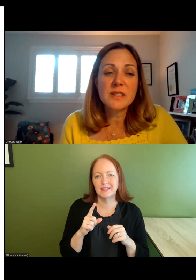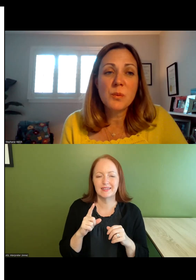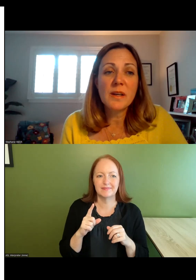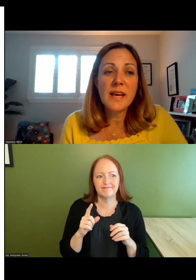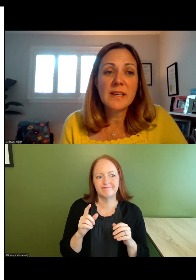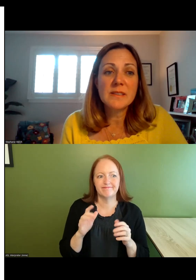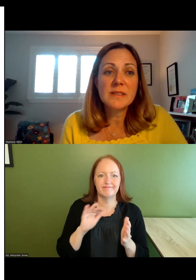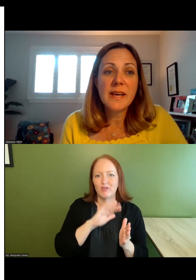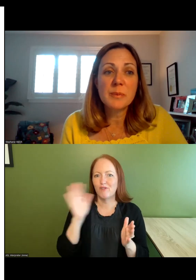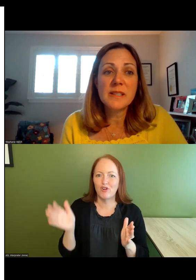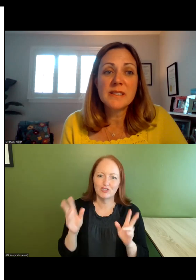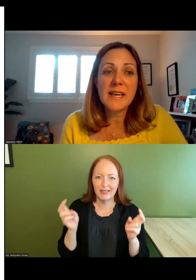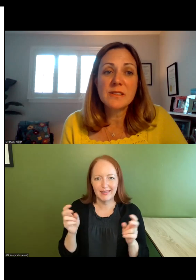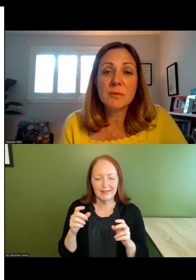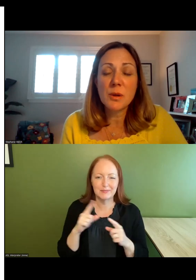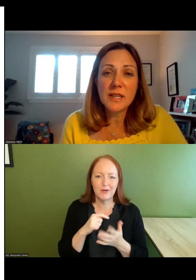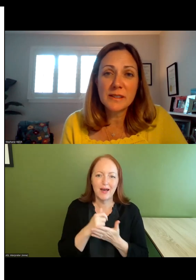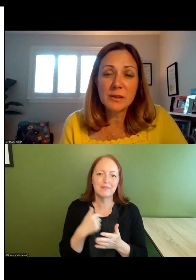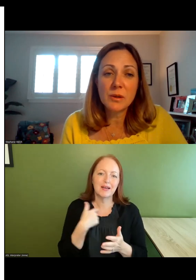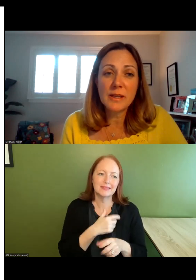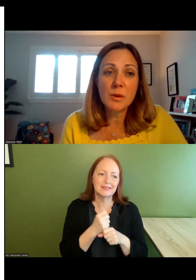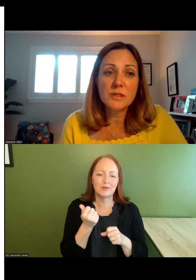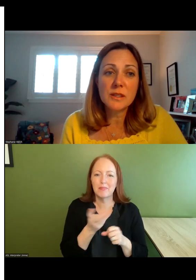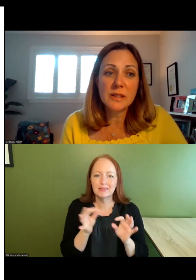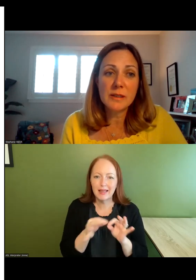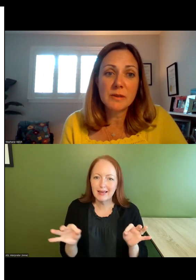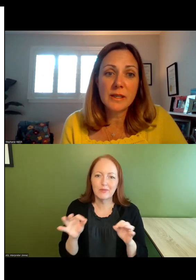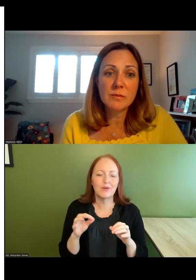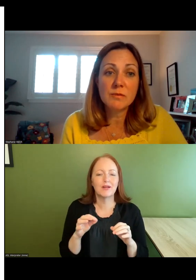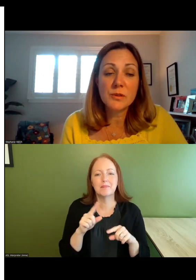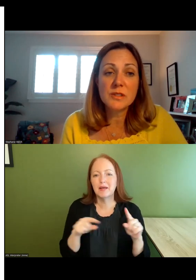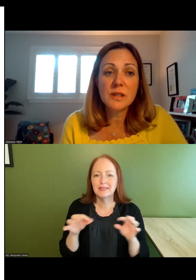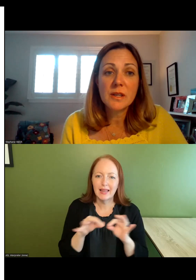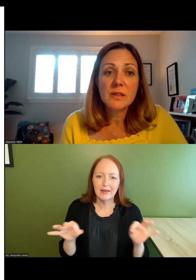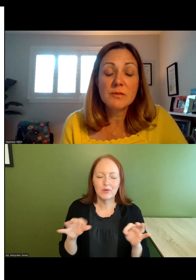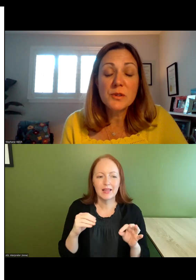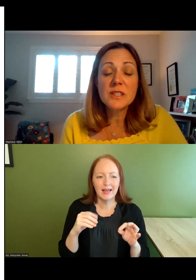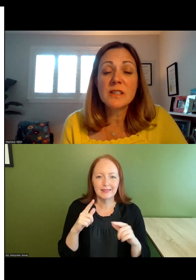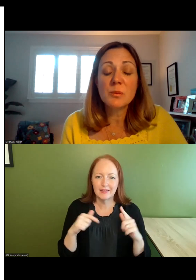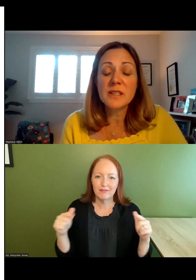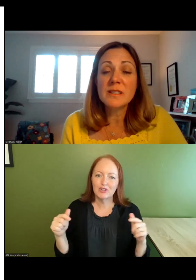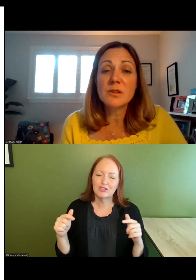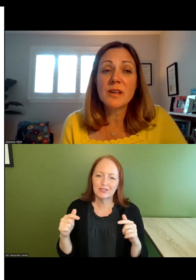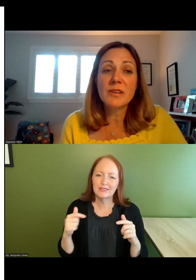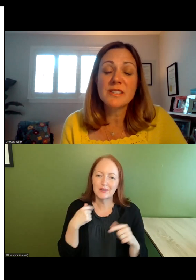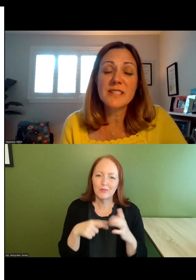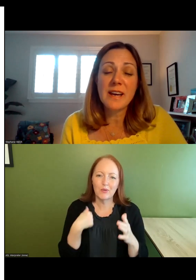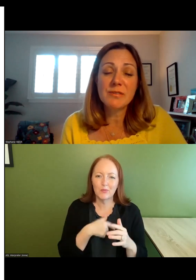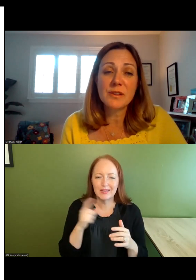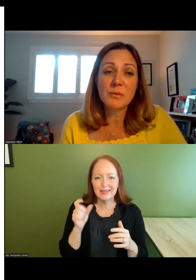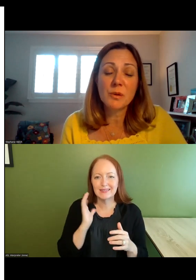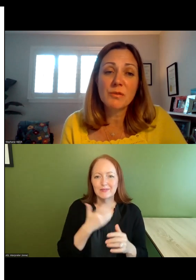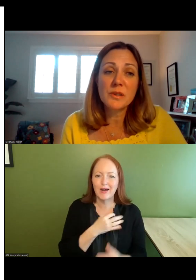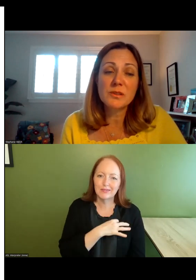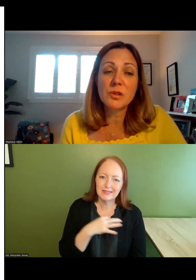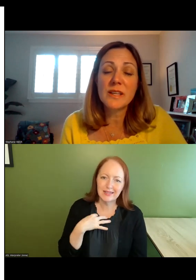of this, as well as helping us get to the multilingual and diversity that we need so that our staff